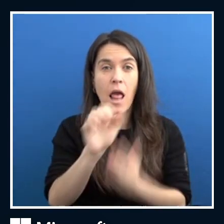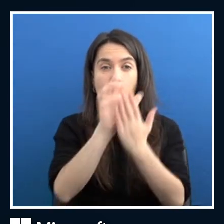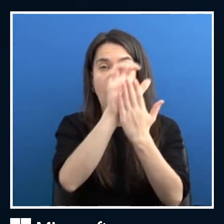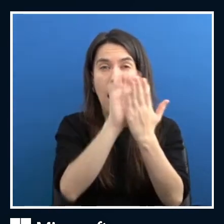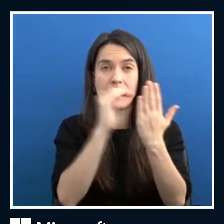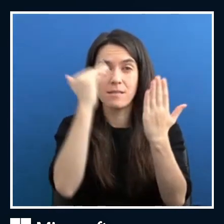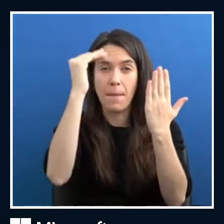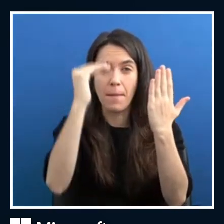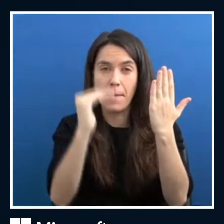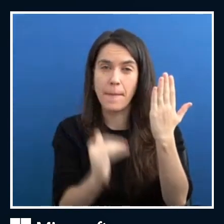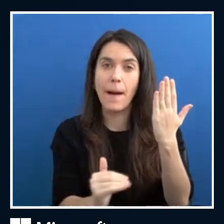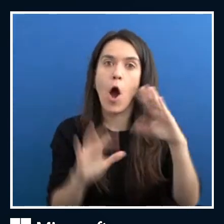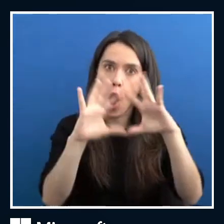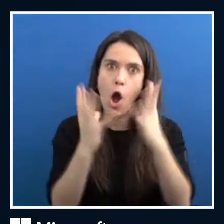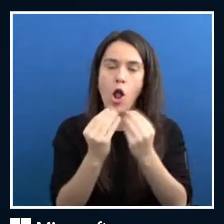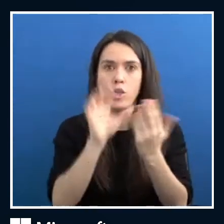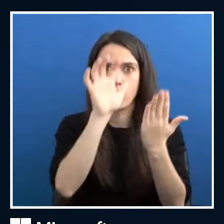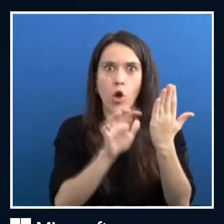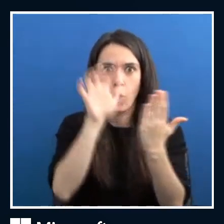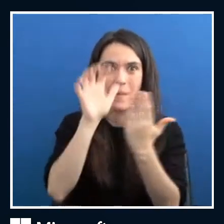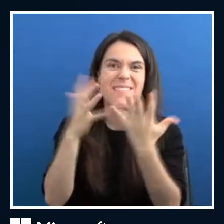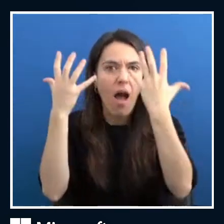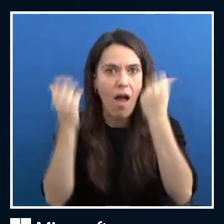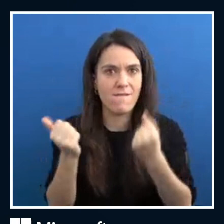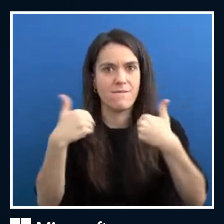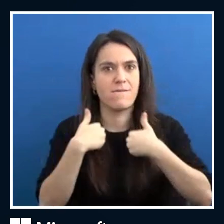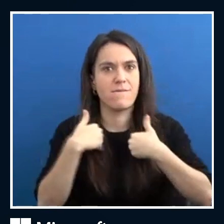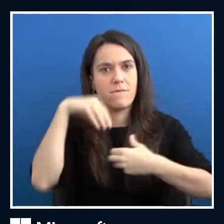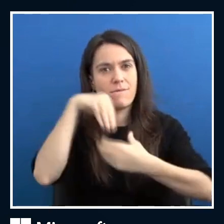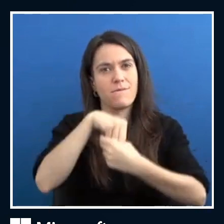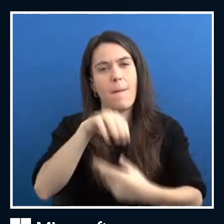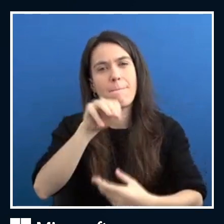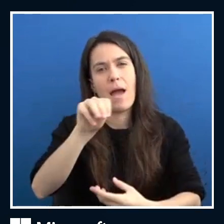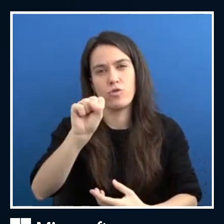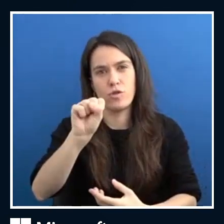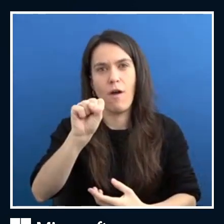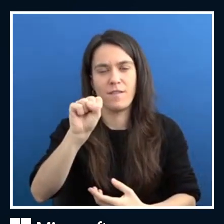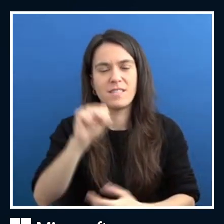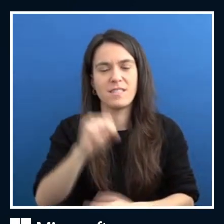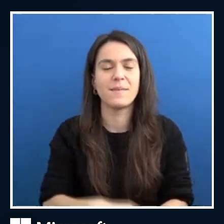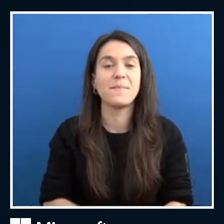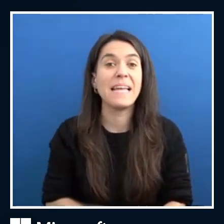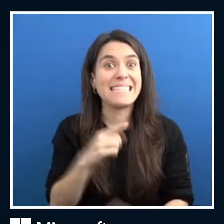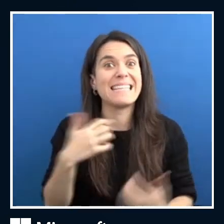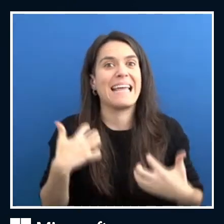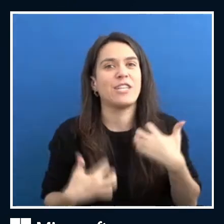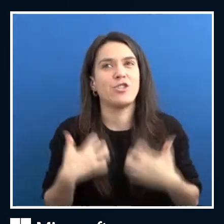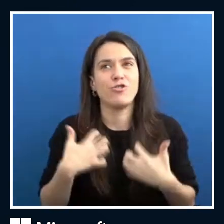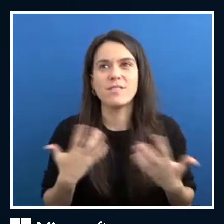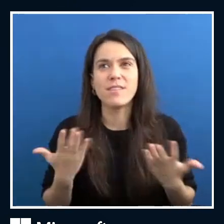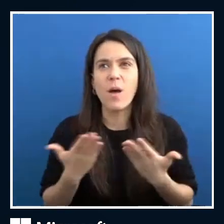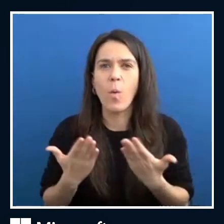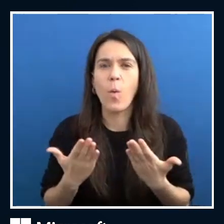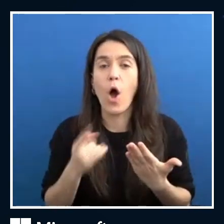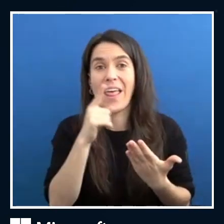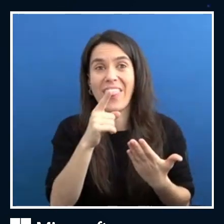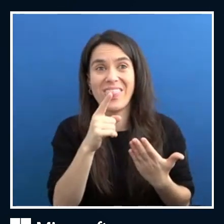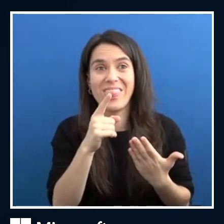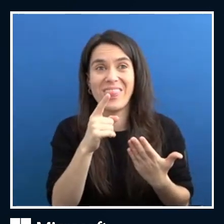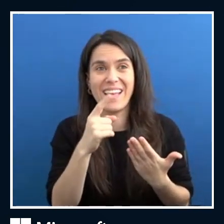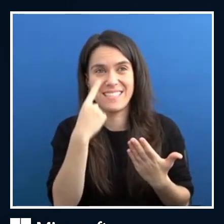Microsoft. Now, what is interesting in this part is that this side here, as I